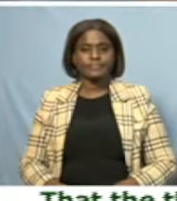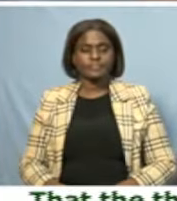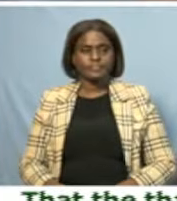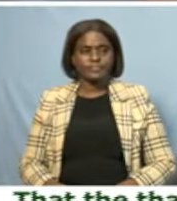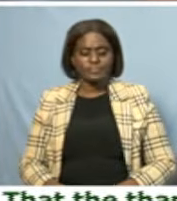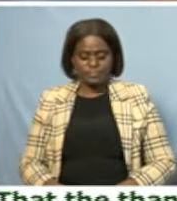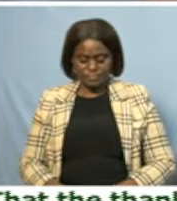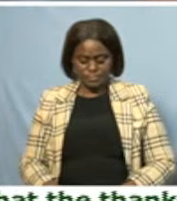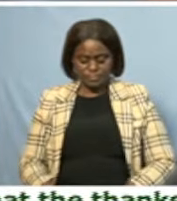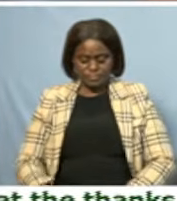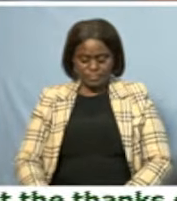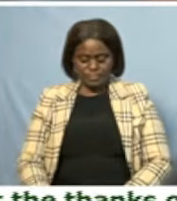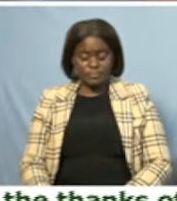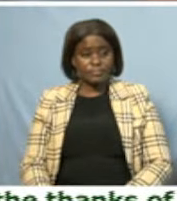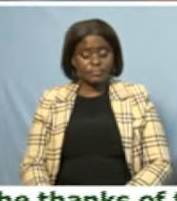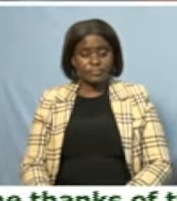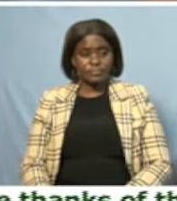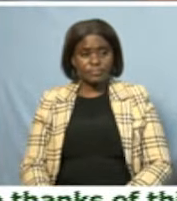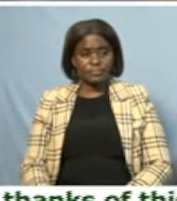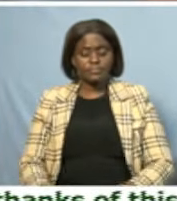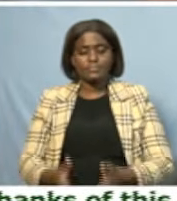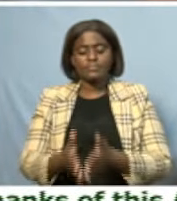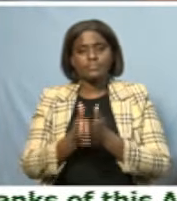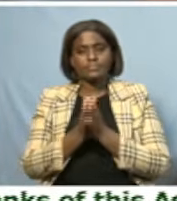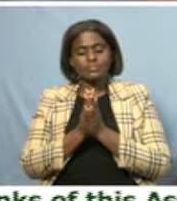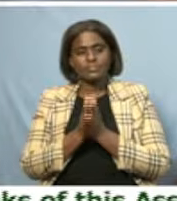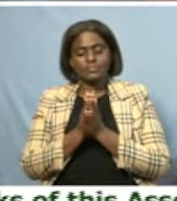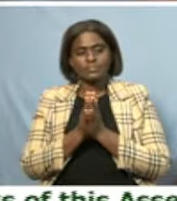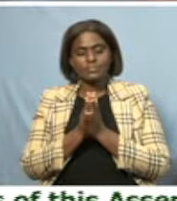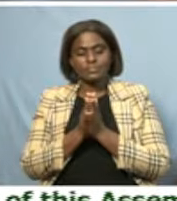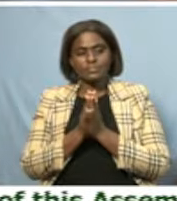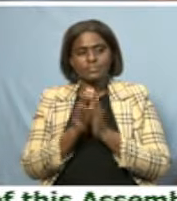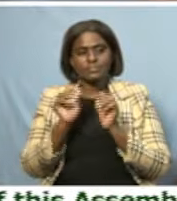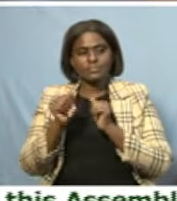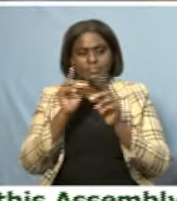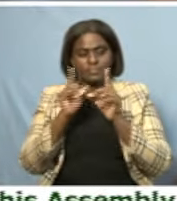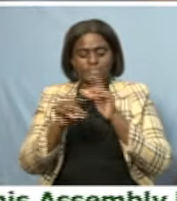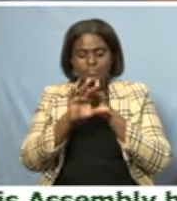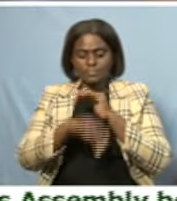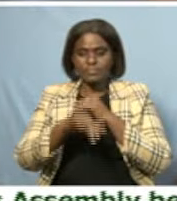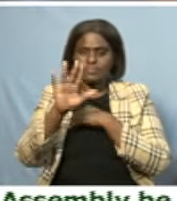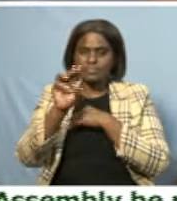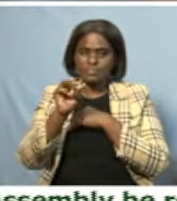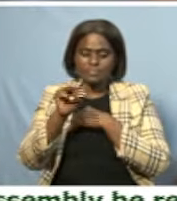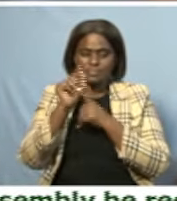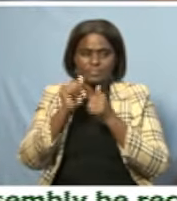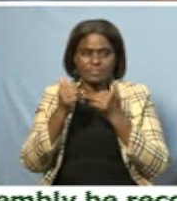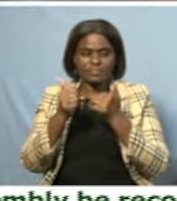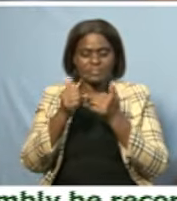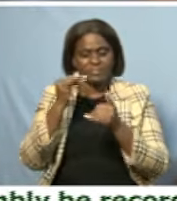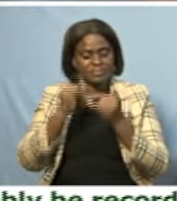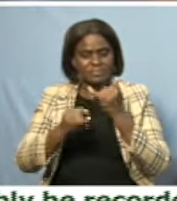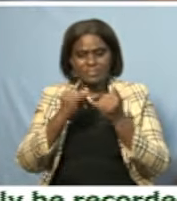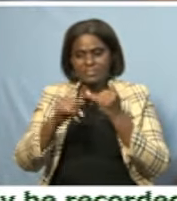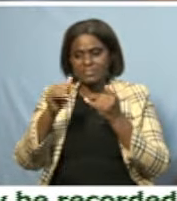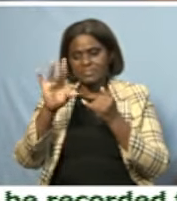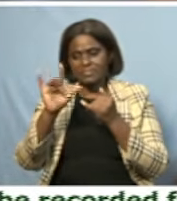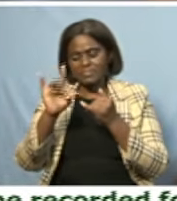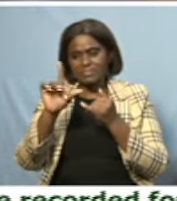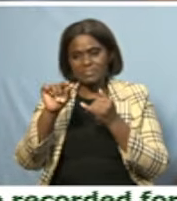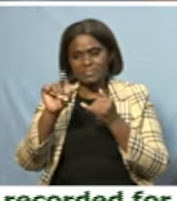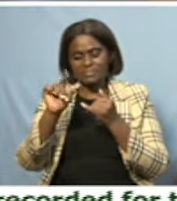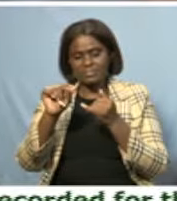you. Just a request to those that can debate under 5 minutes, because we are finishing at